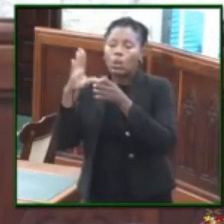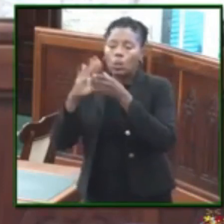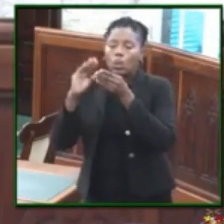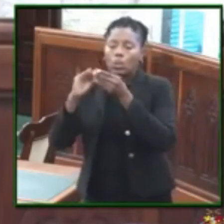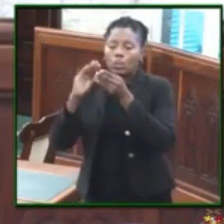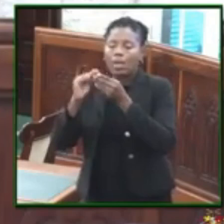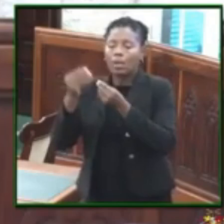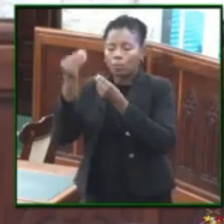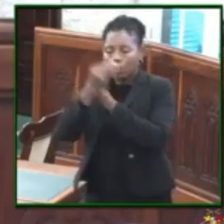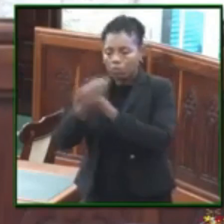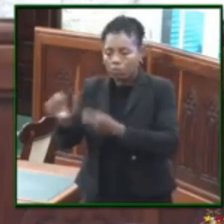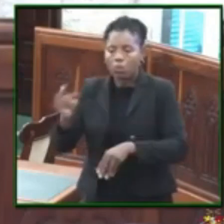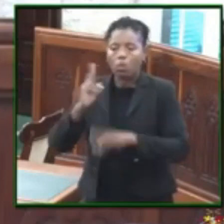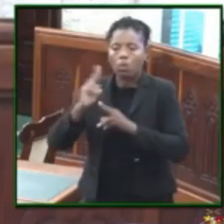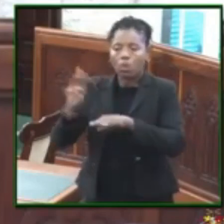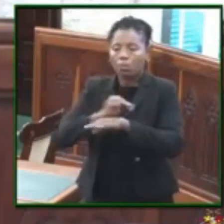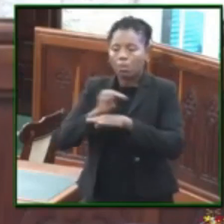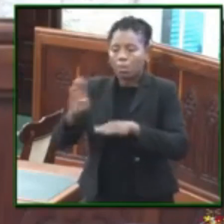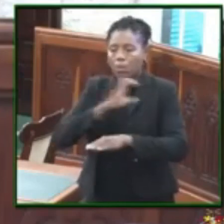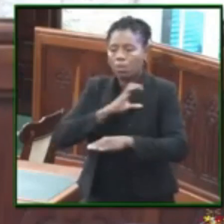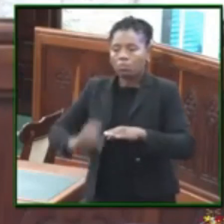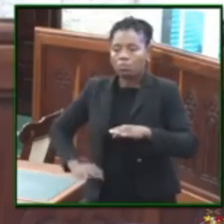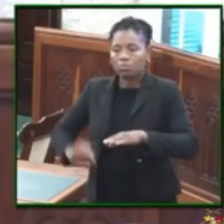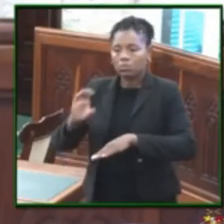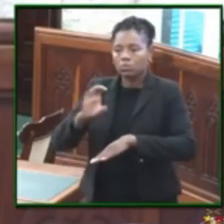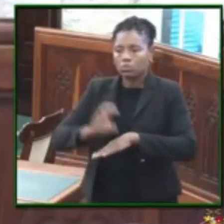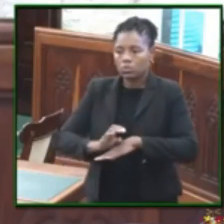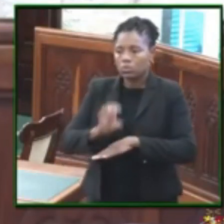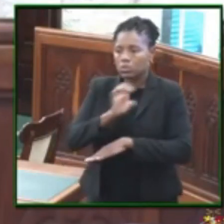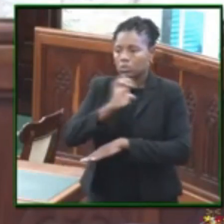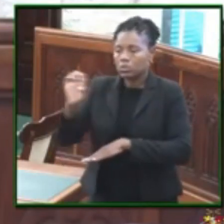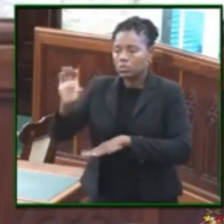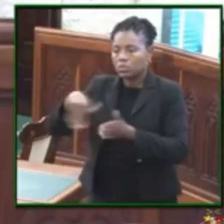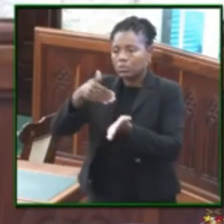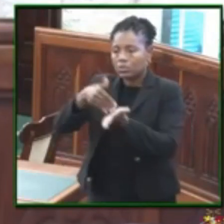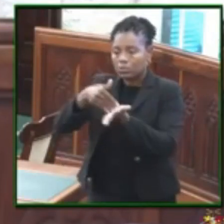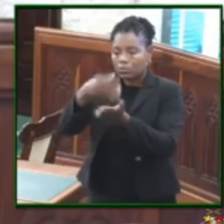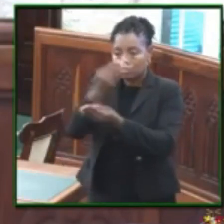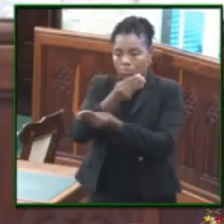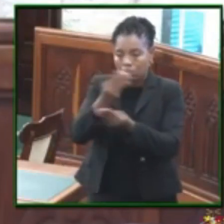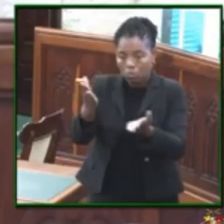honorable member for Christchurch East Central and say to him, the latter,